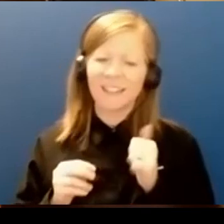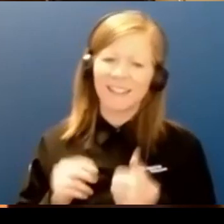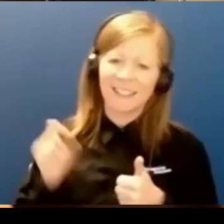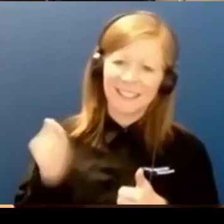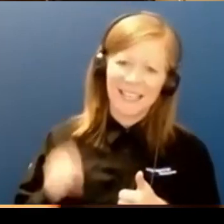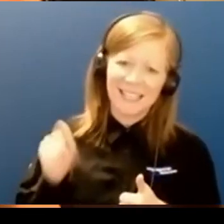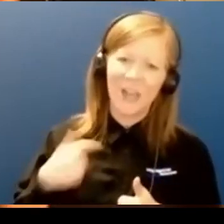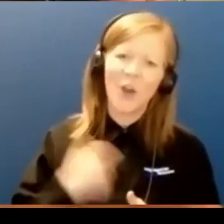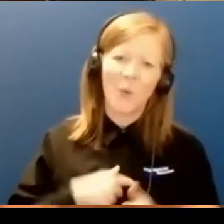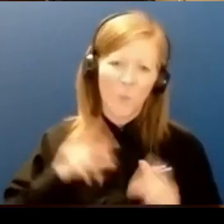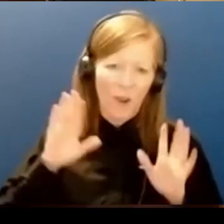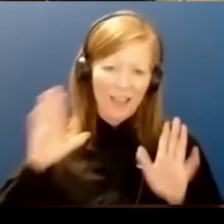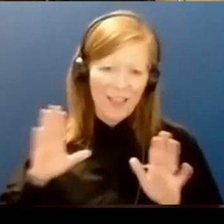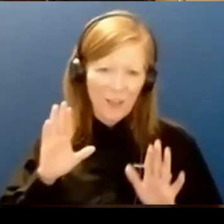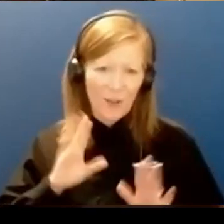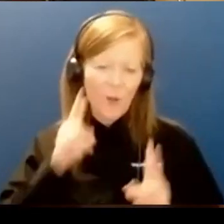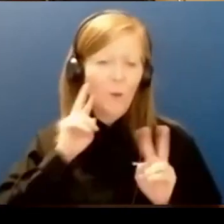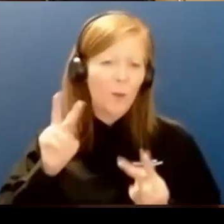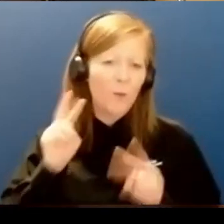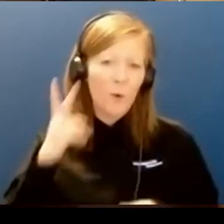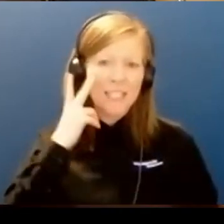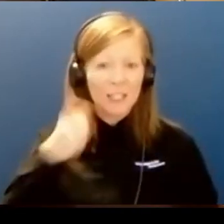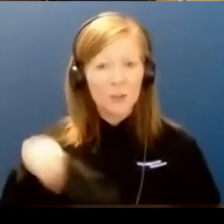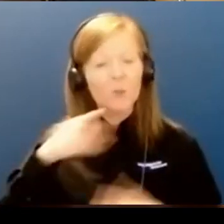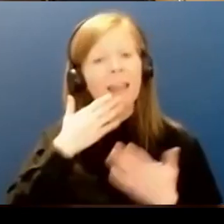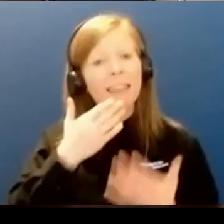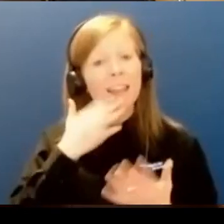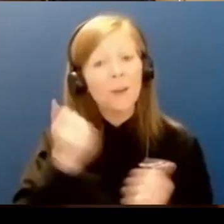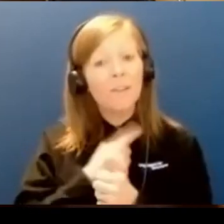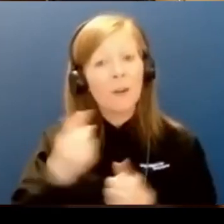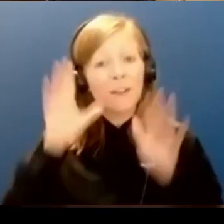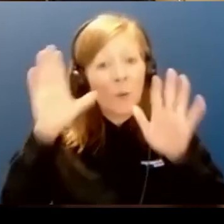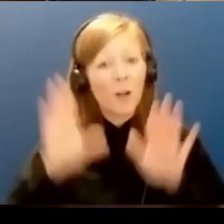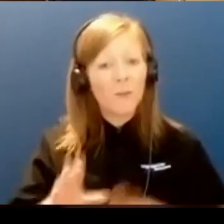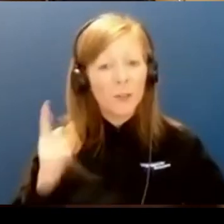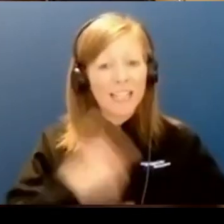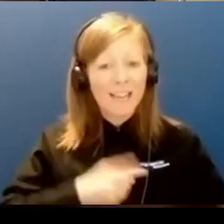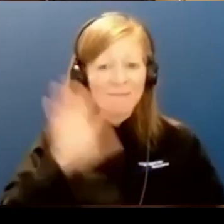and we look forward to seeing it. Thank you, everyone, and have a wonderful day.